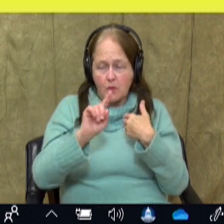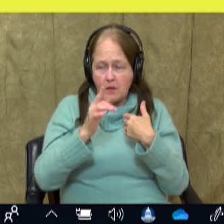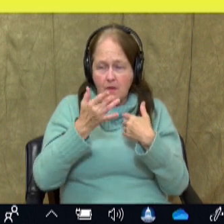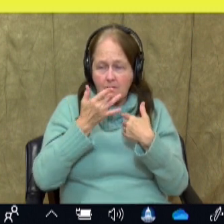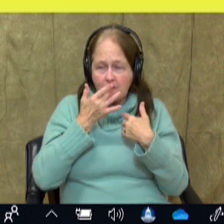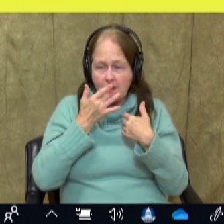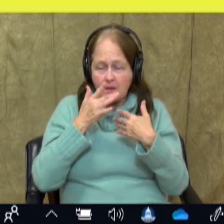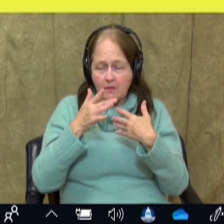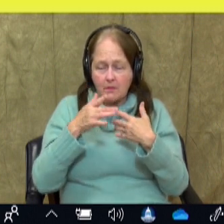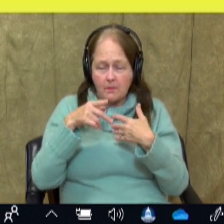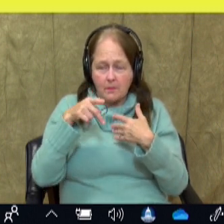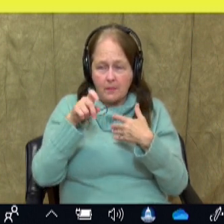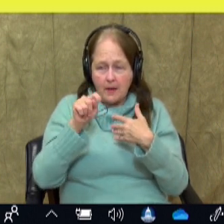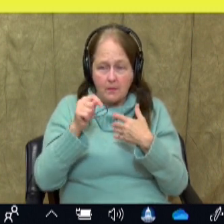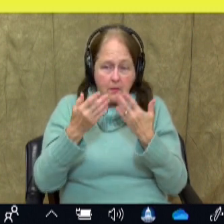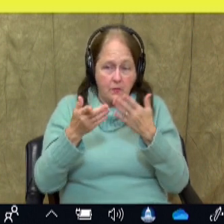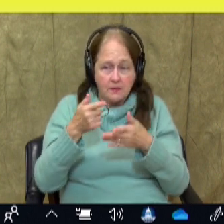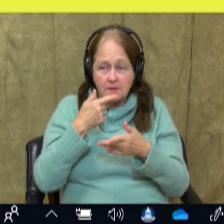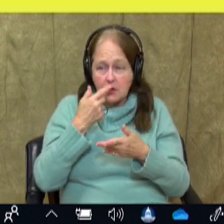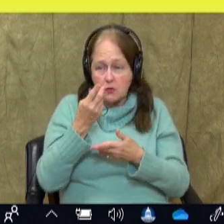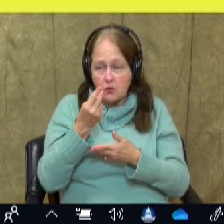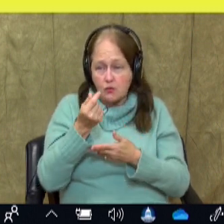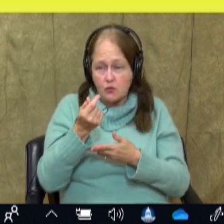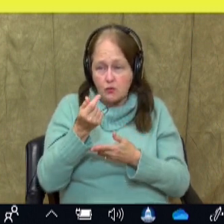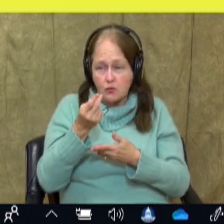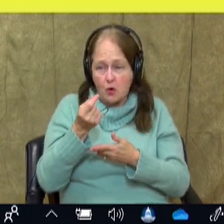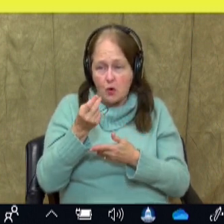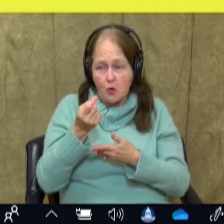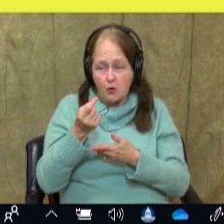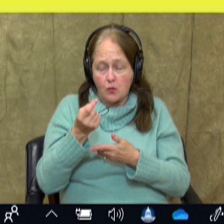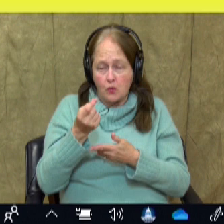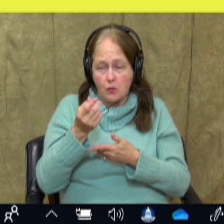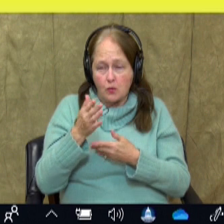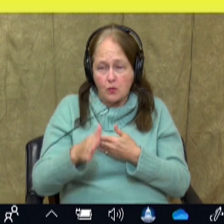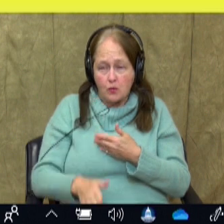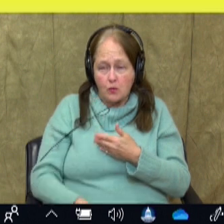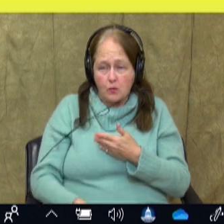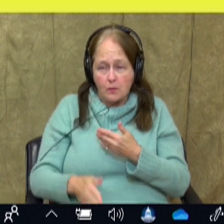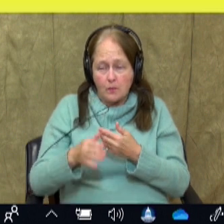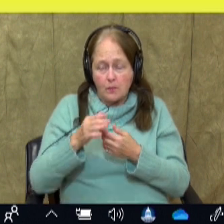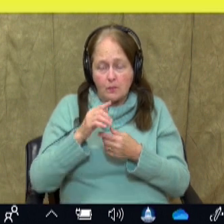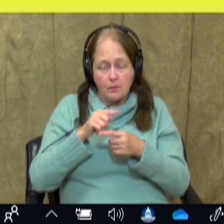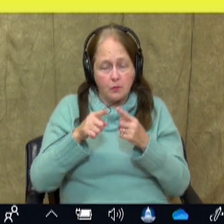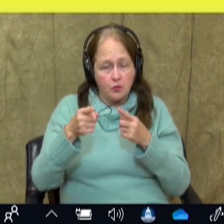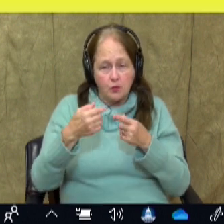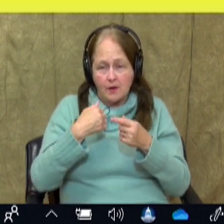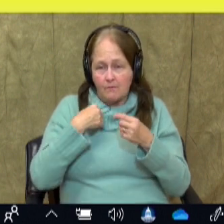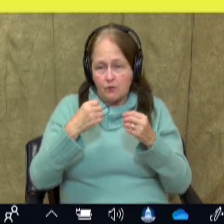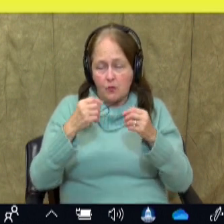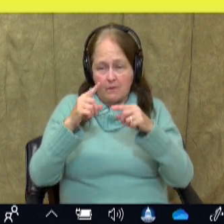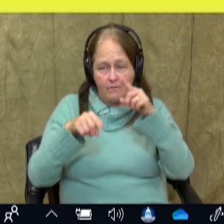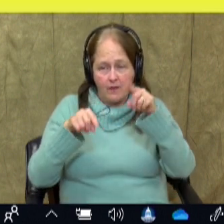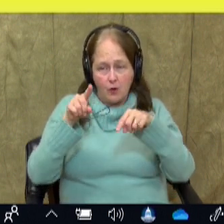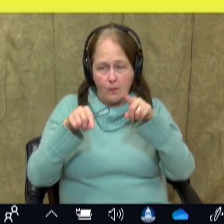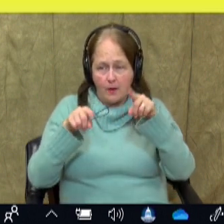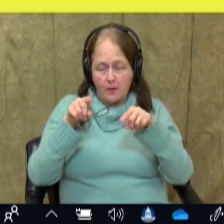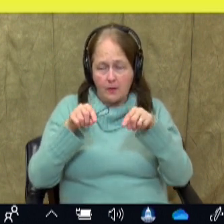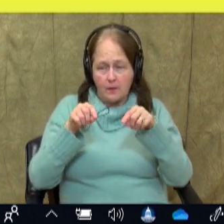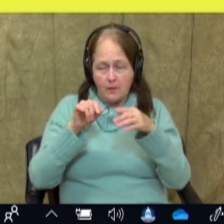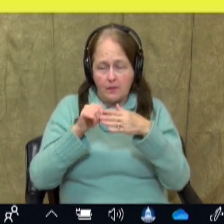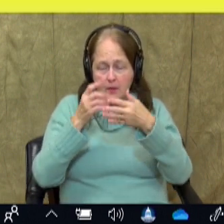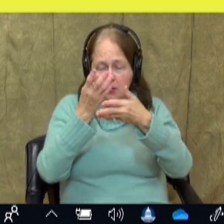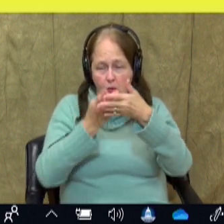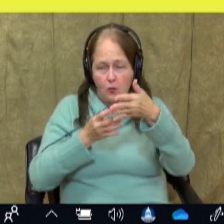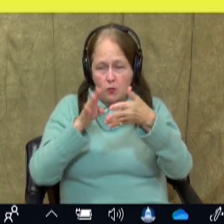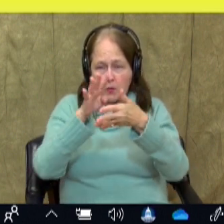your favorite pet? And you say a dog, I don't have variability there. And your graph, the interesting